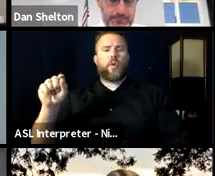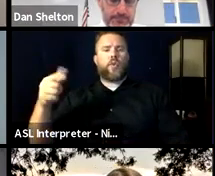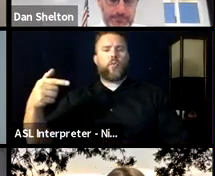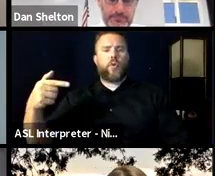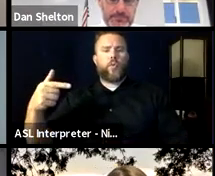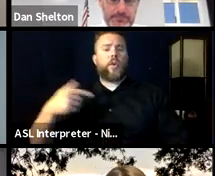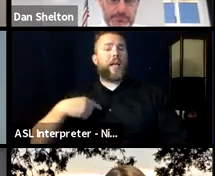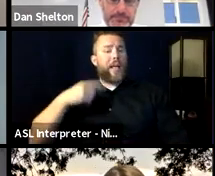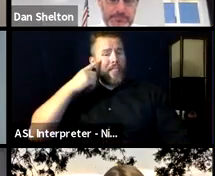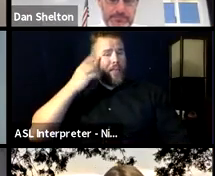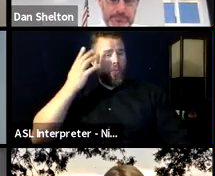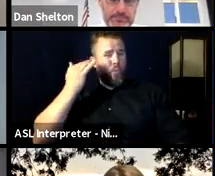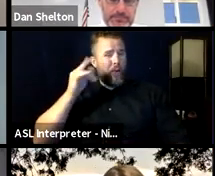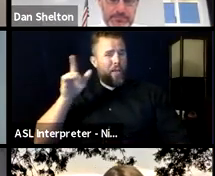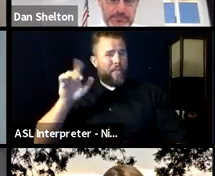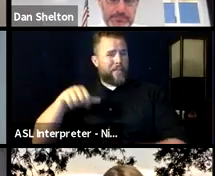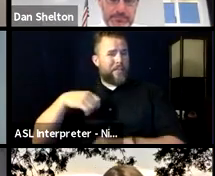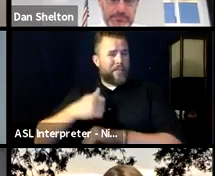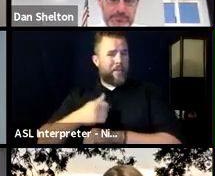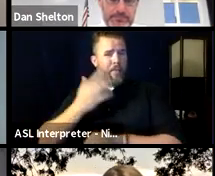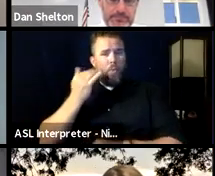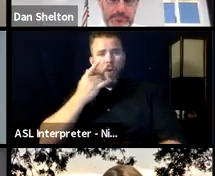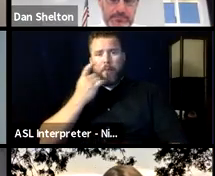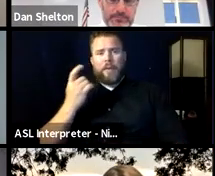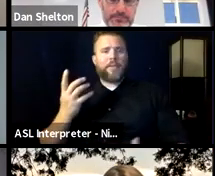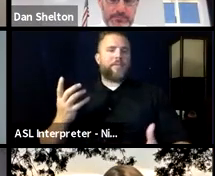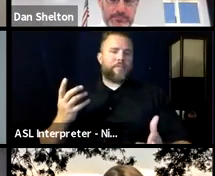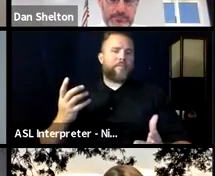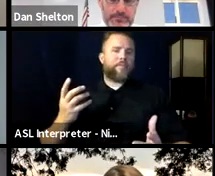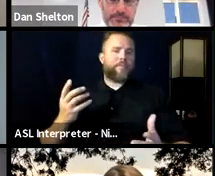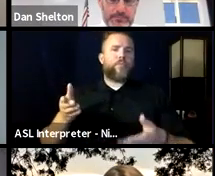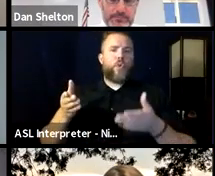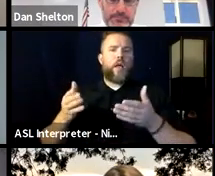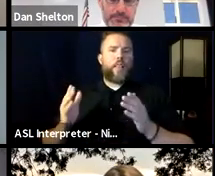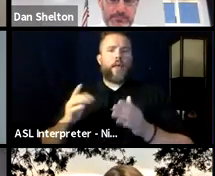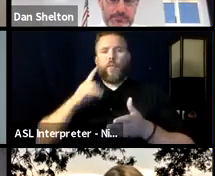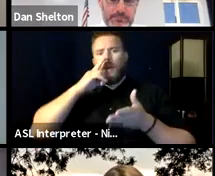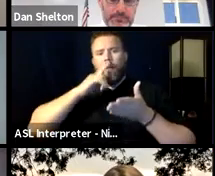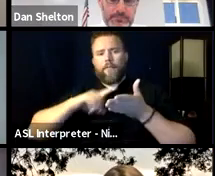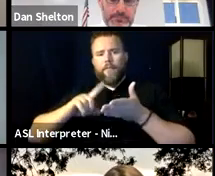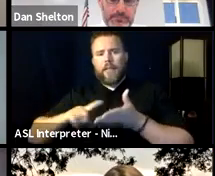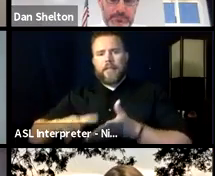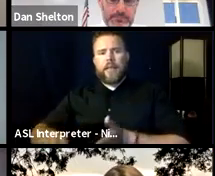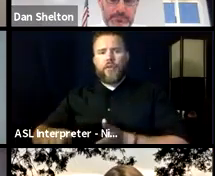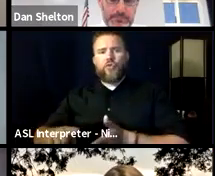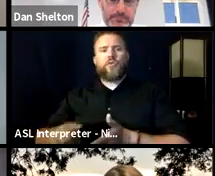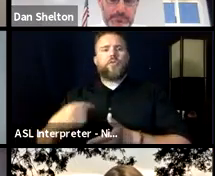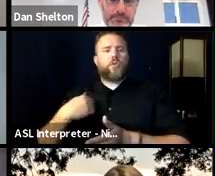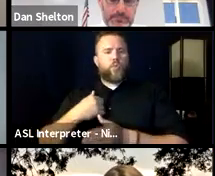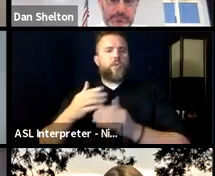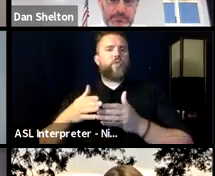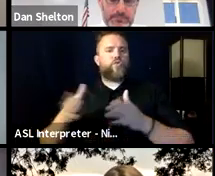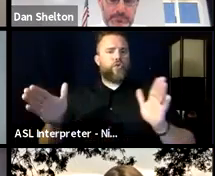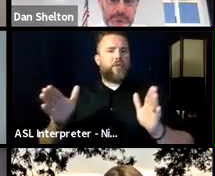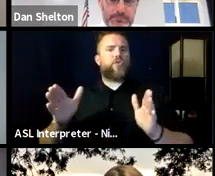place as an interim for a year or so, as there's investigation done at the General Assembly level as to